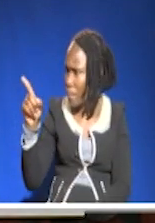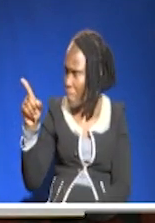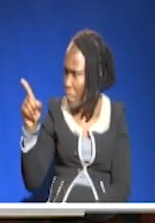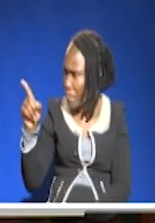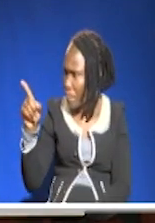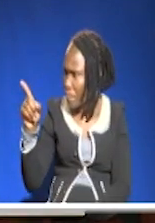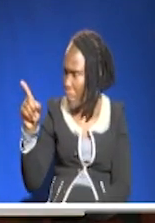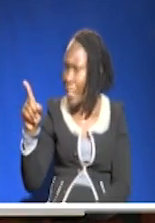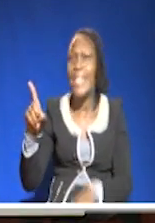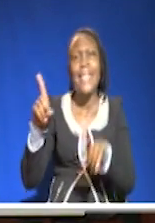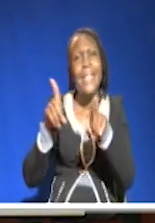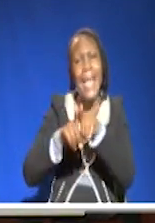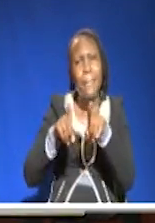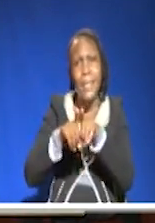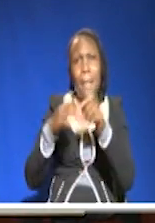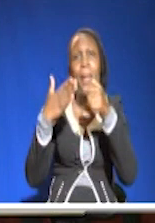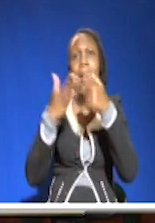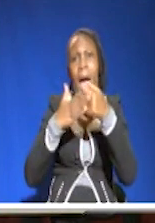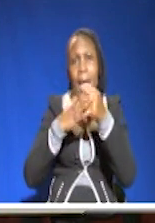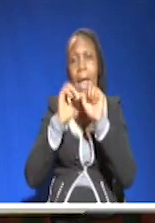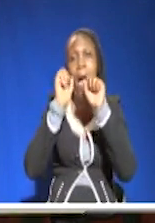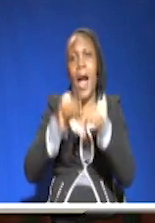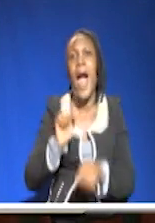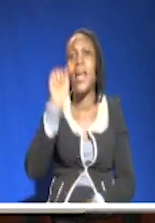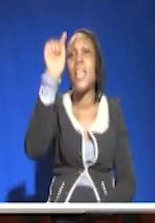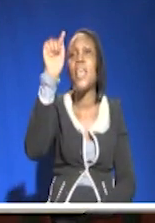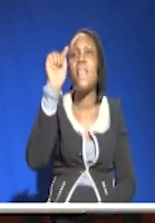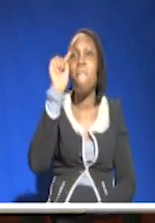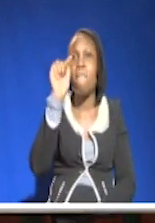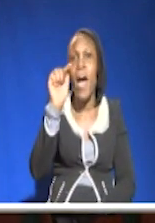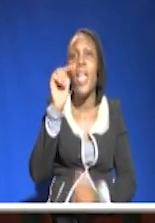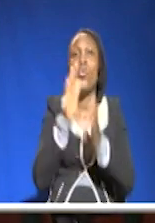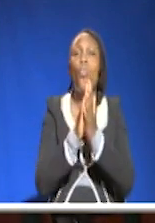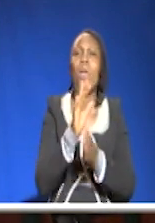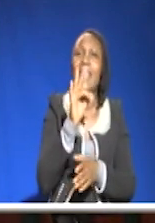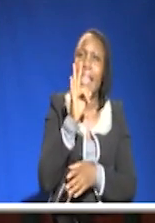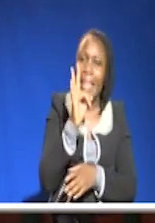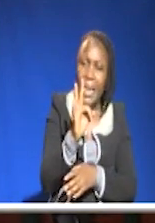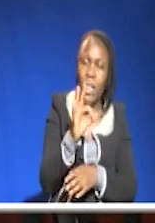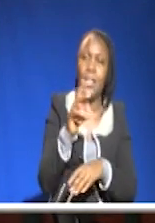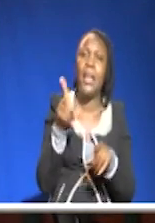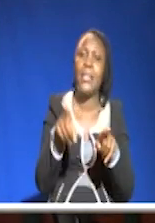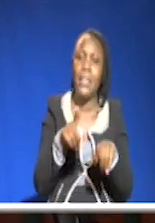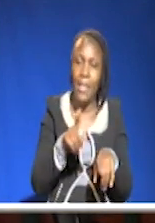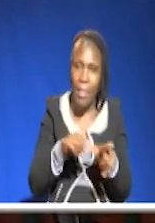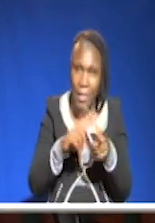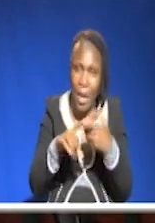be divided by 3 to give us 3. So in